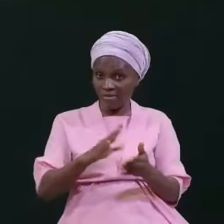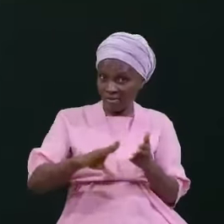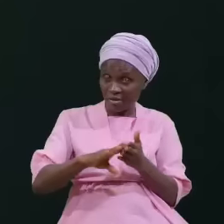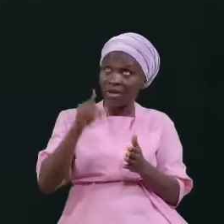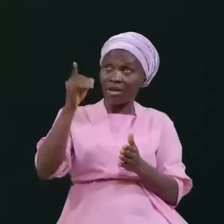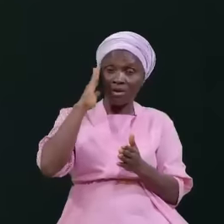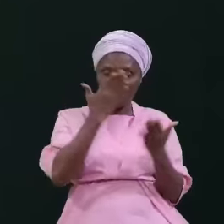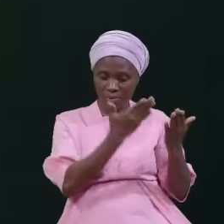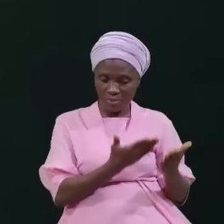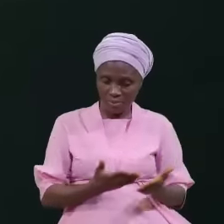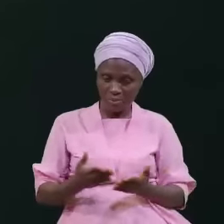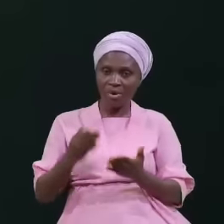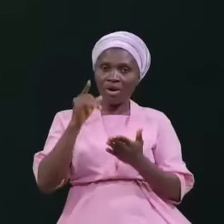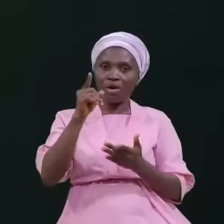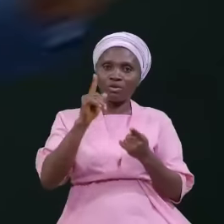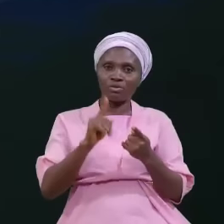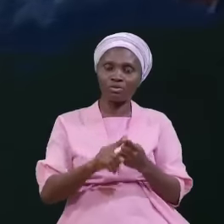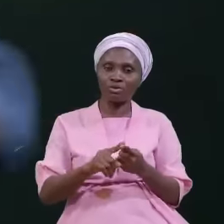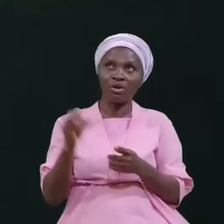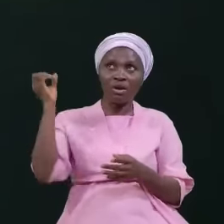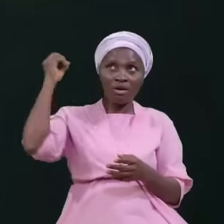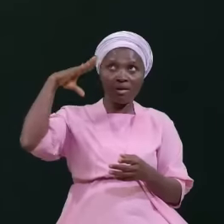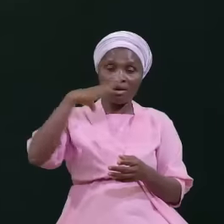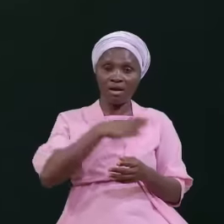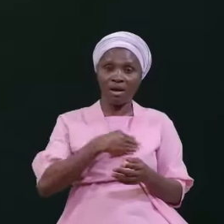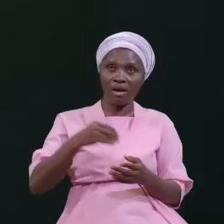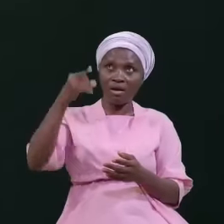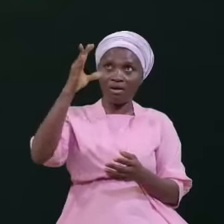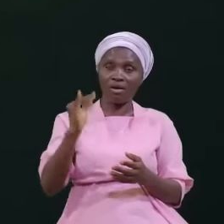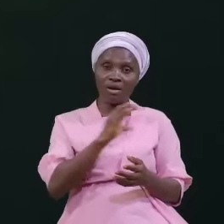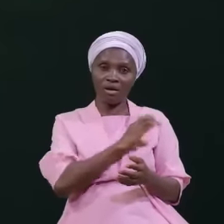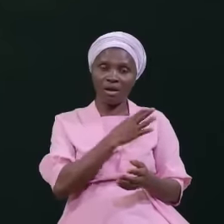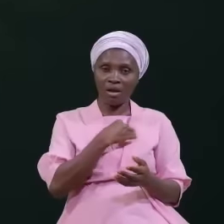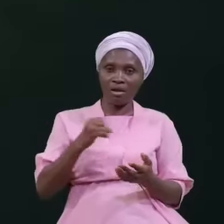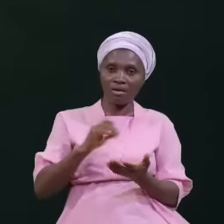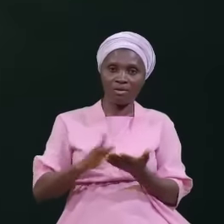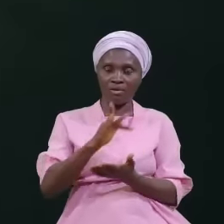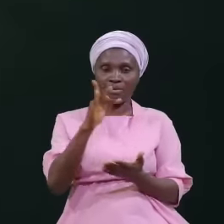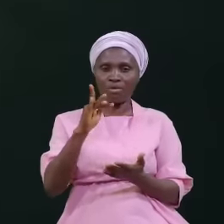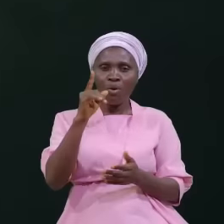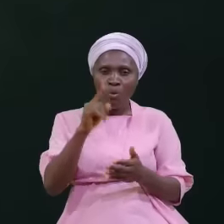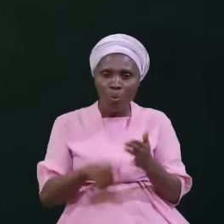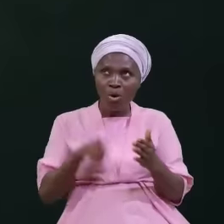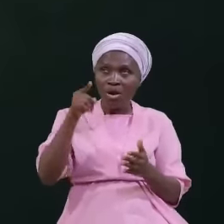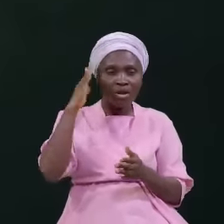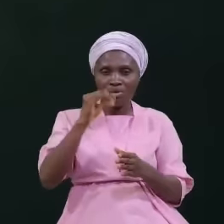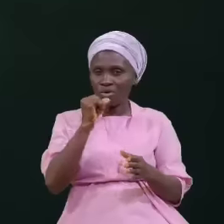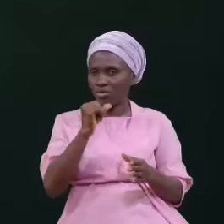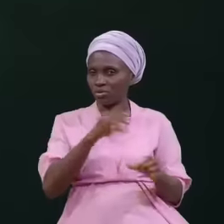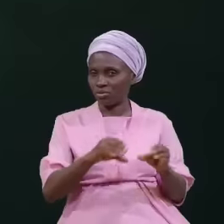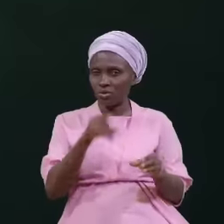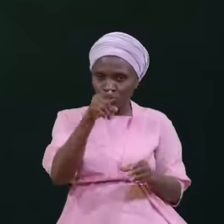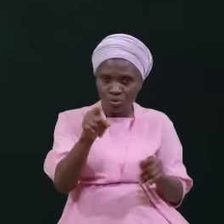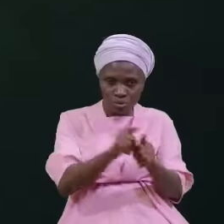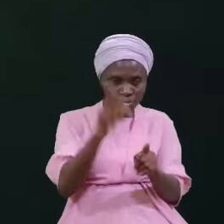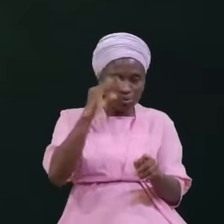grace and godliness and glory. And what you will not do, you will not do. They are not of the world, even